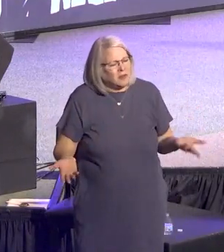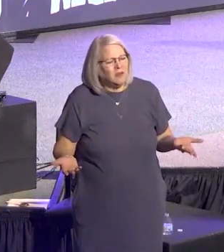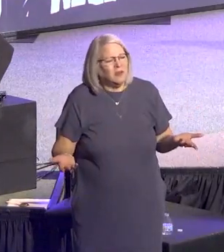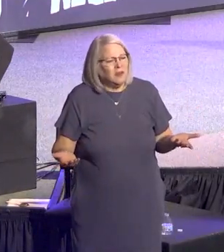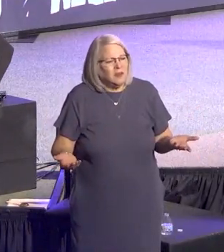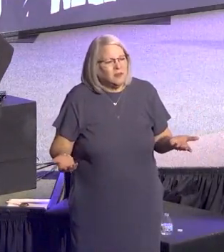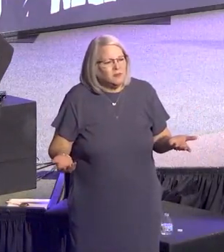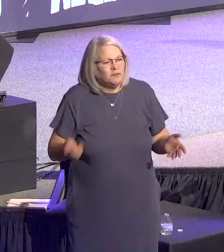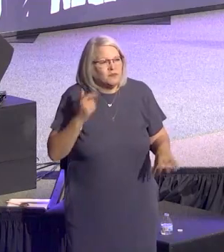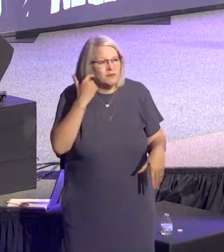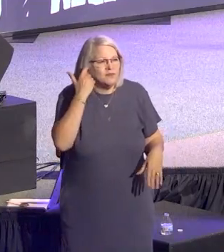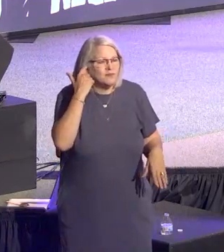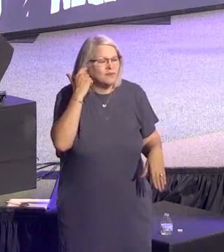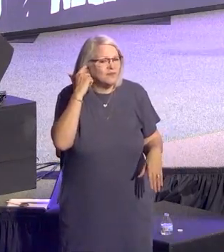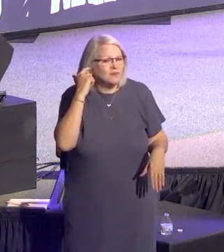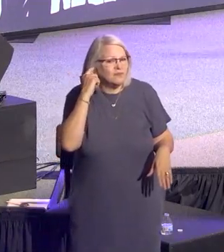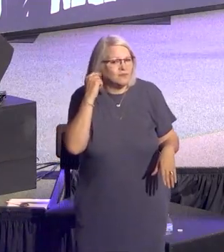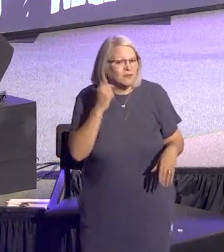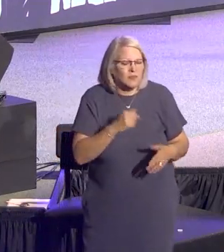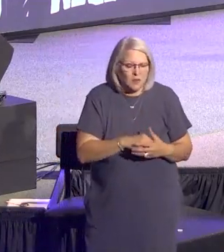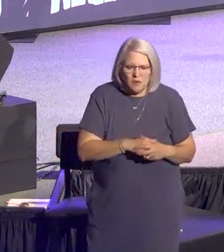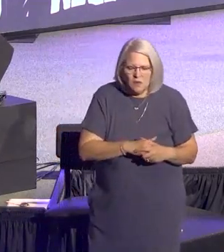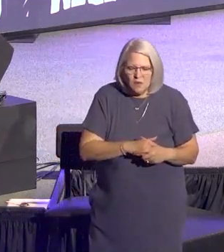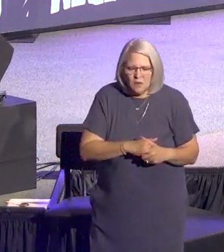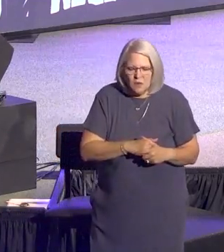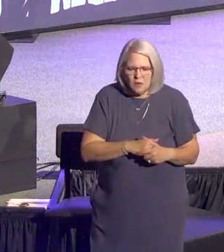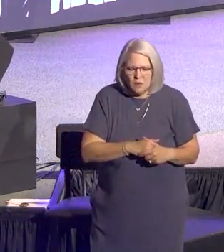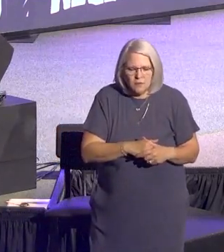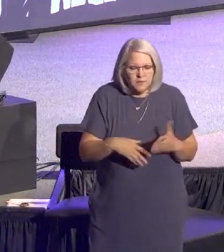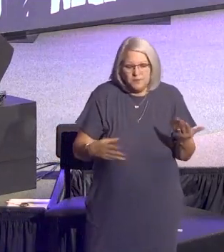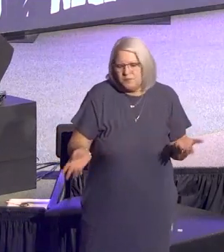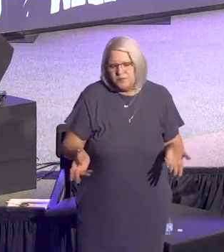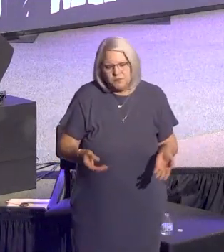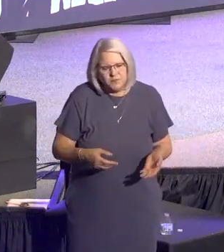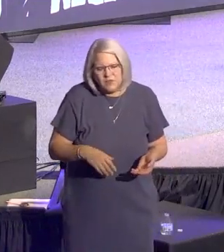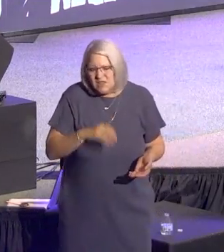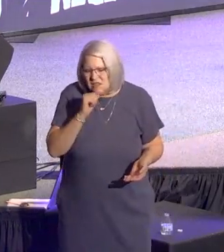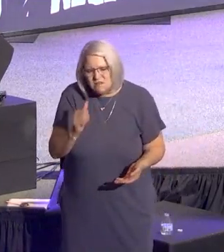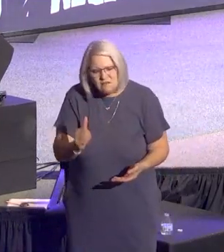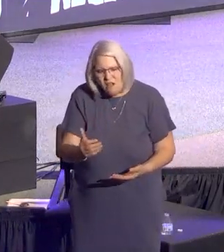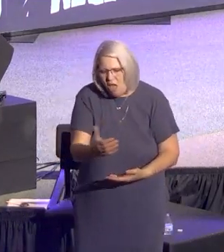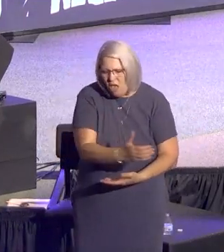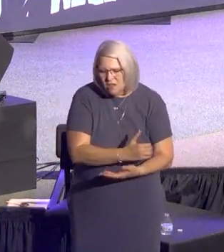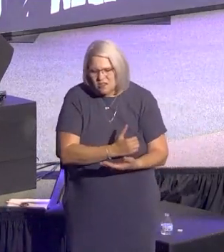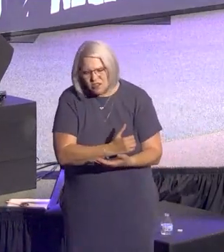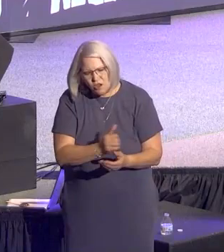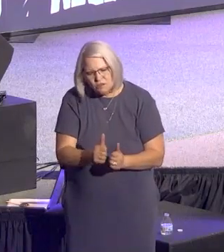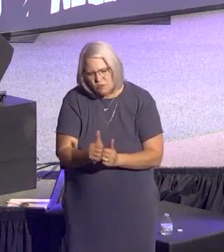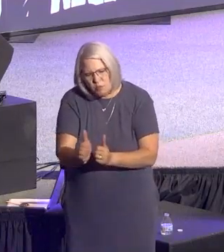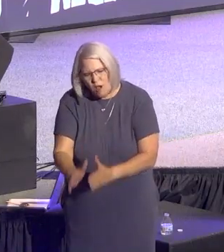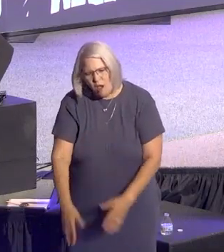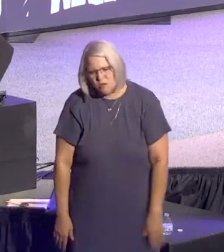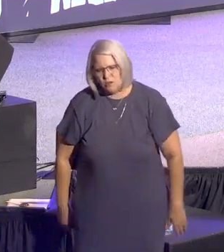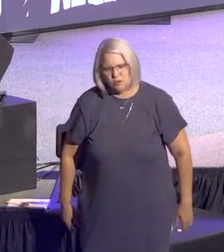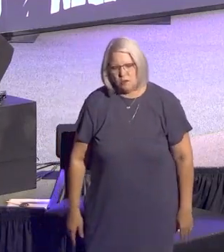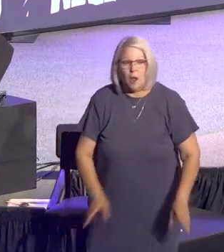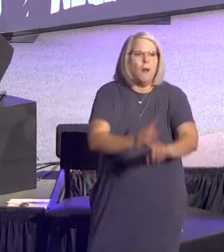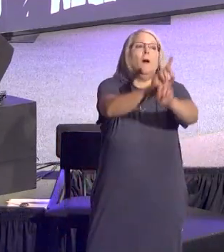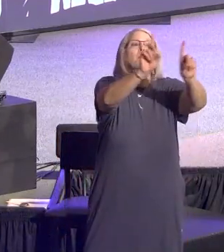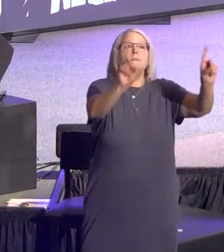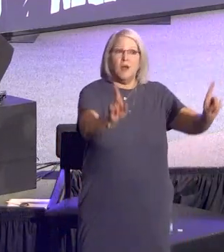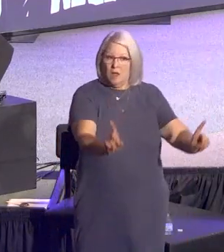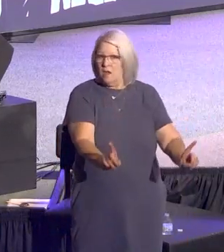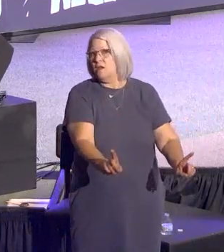they wrote the Apostle Paul off. He didn't even deserve to be called an apostle. But